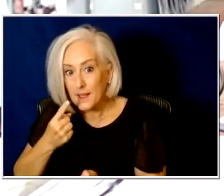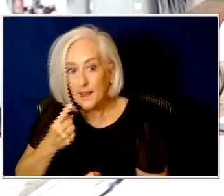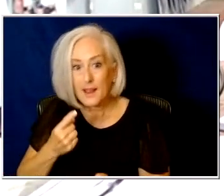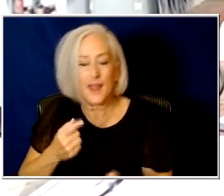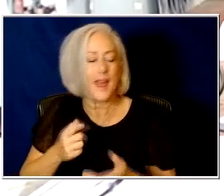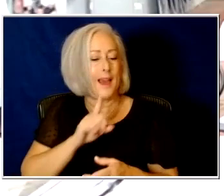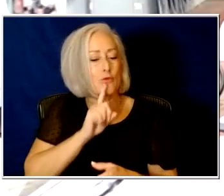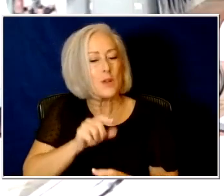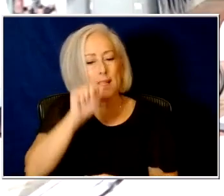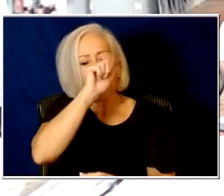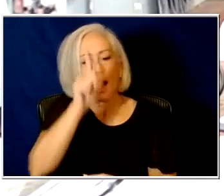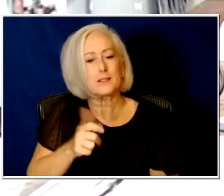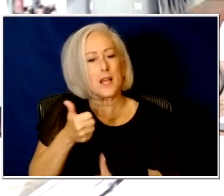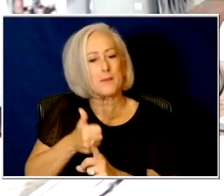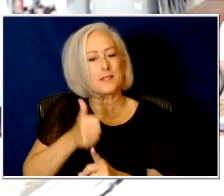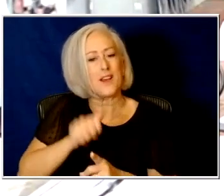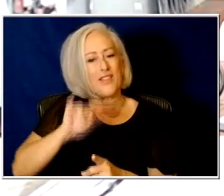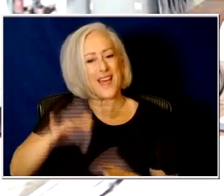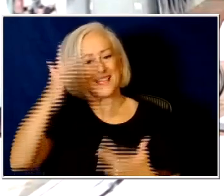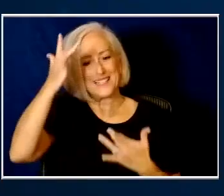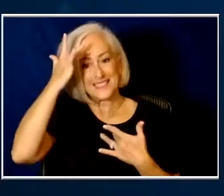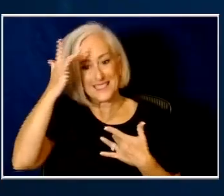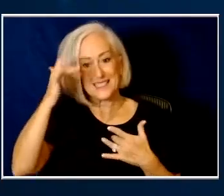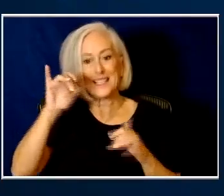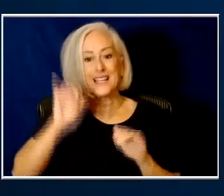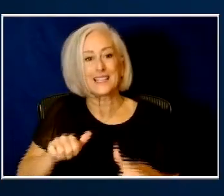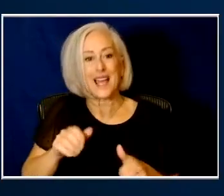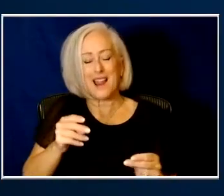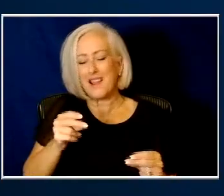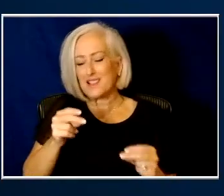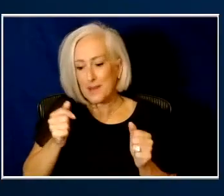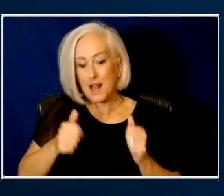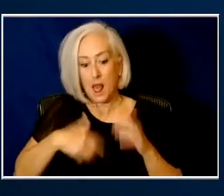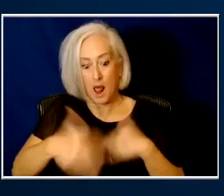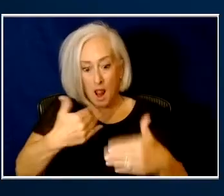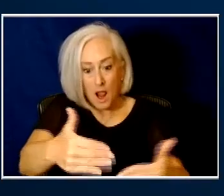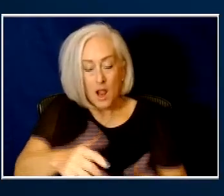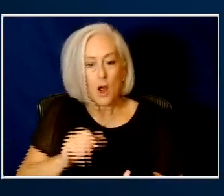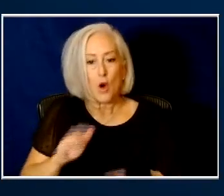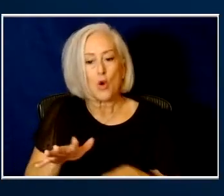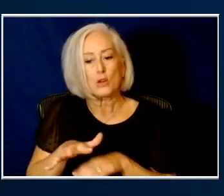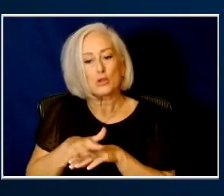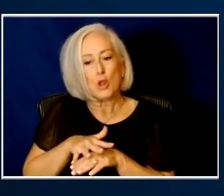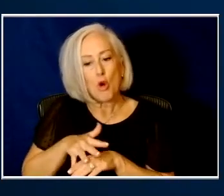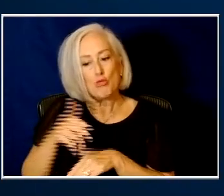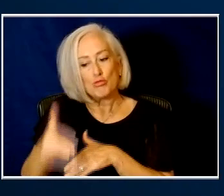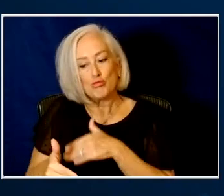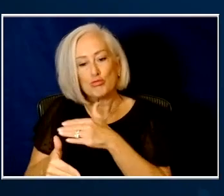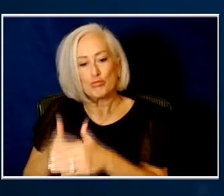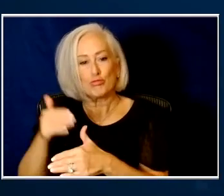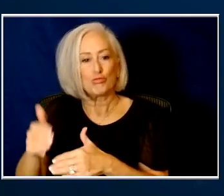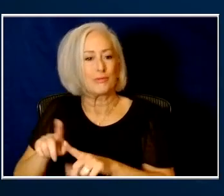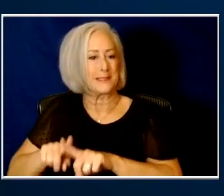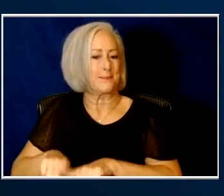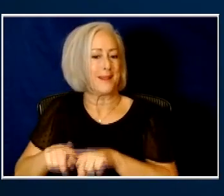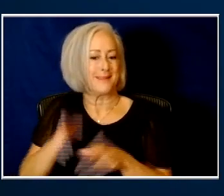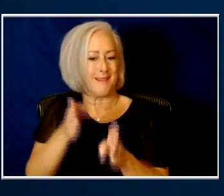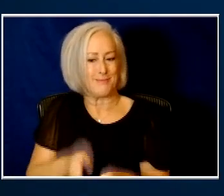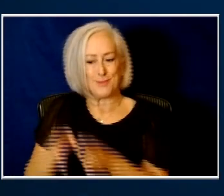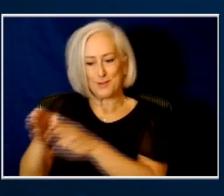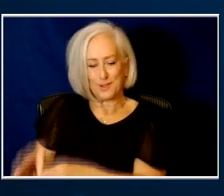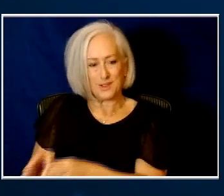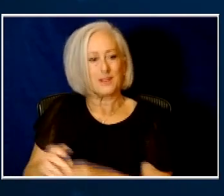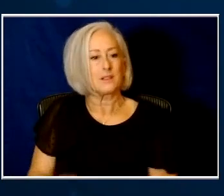fast. And so, it's really an unfair question. So we did the CF study drug. It was easy to tell because the people who